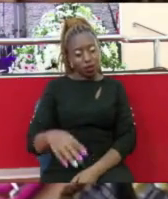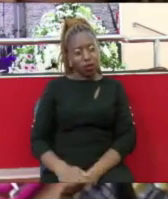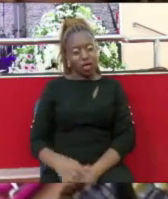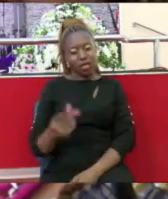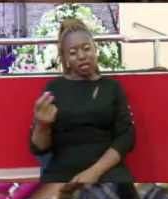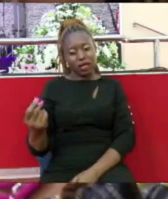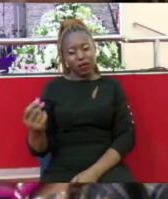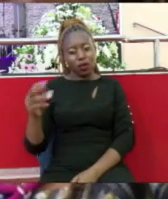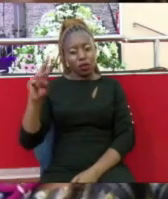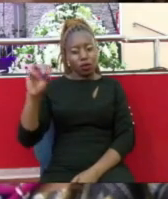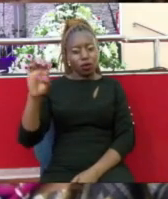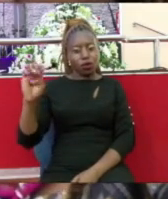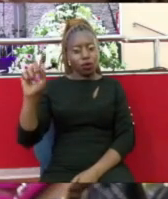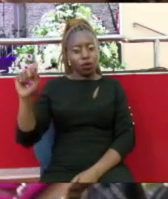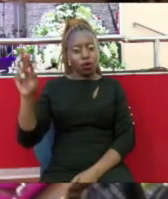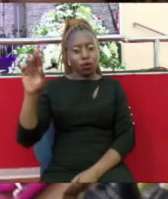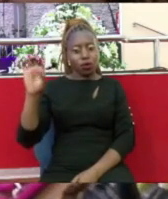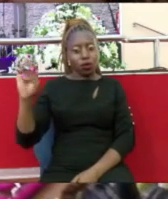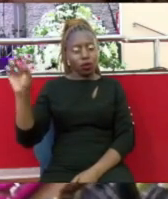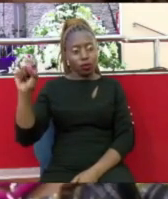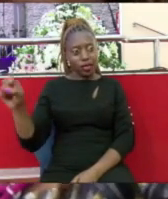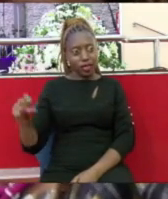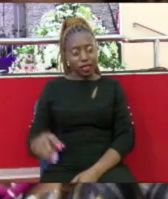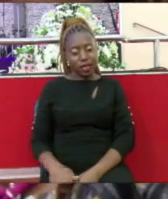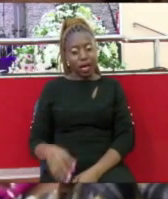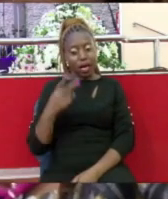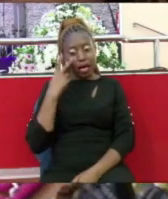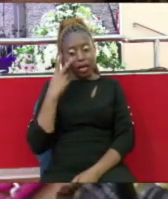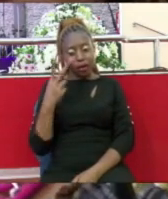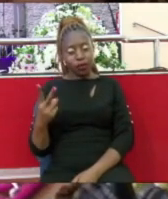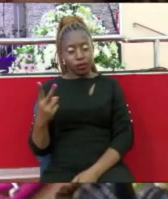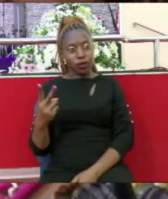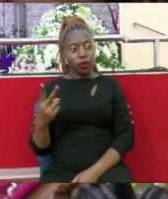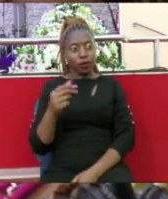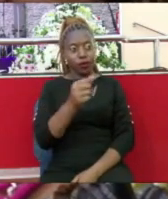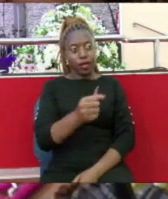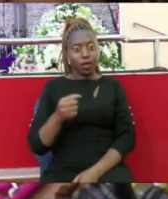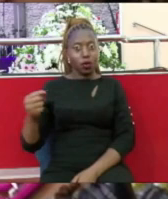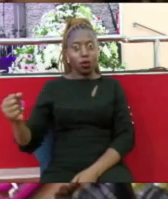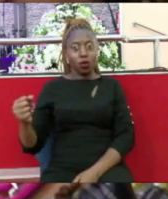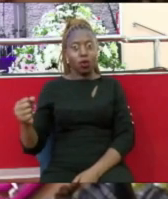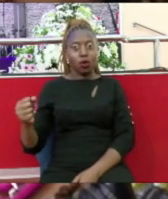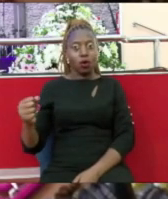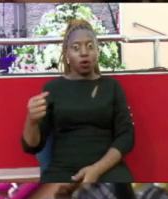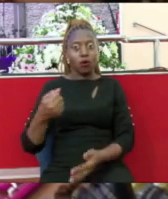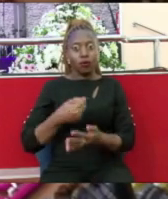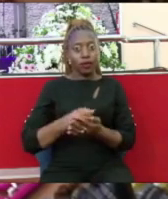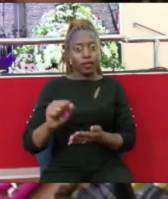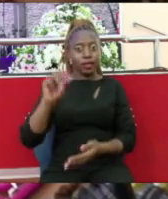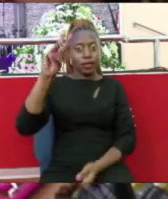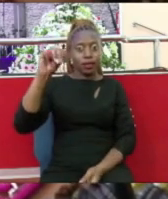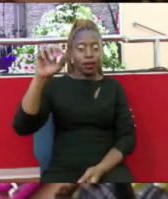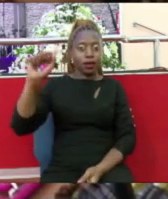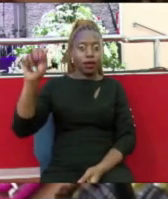walked down and I saw the gate of St. Mary's. Nikaenda nikaona lango la St. Mary pale. And I, now I was saying, in a few minutes, I will confirm whether I heard